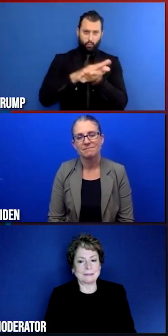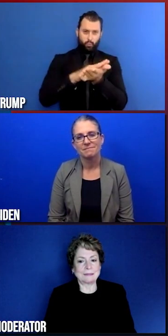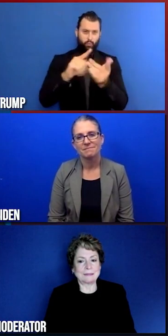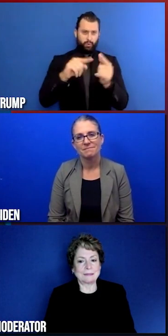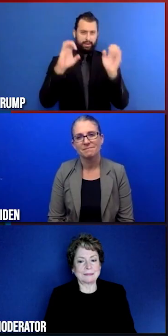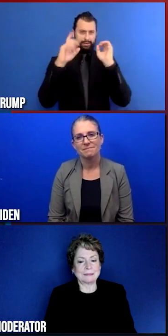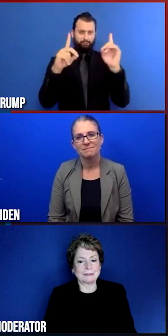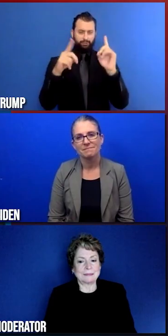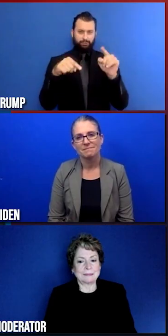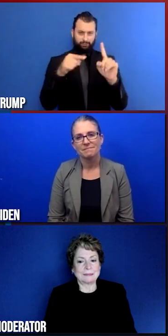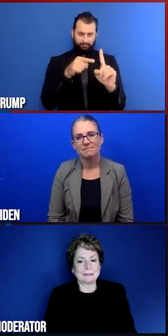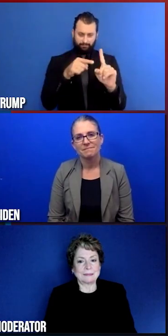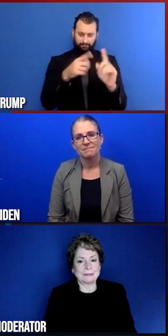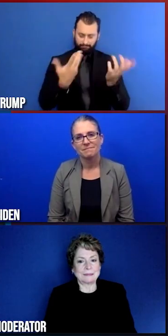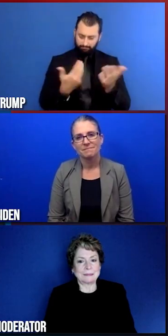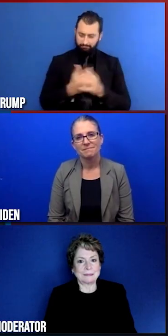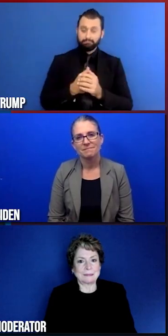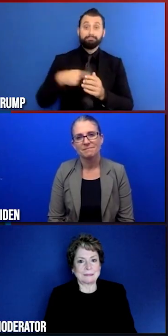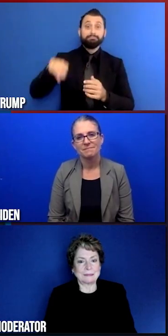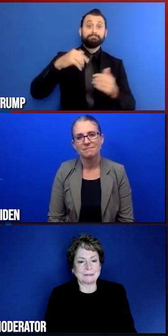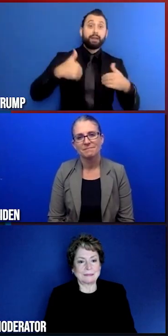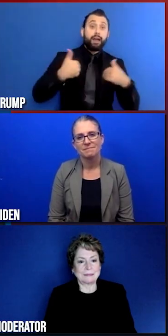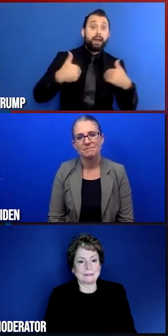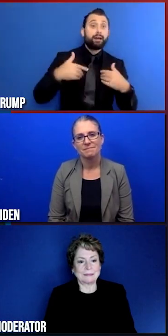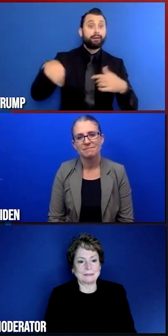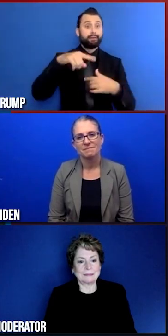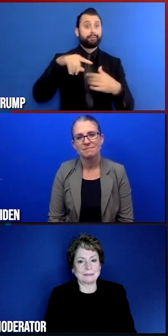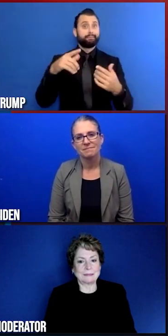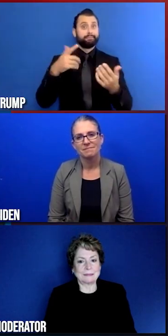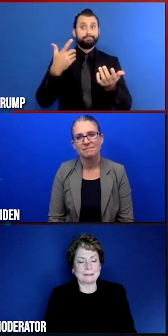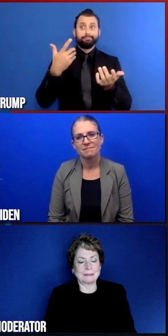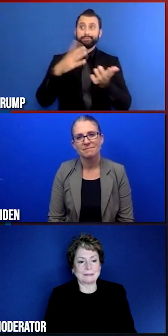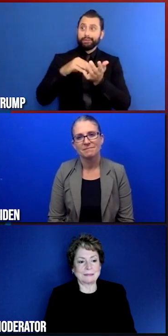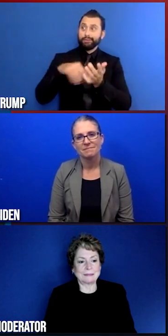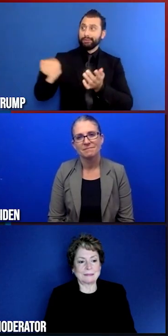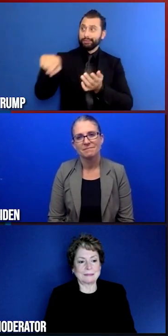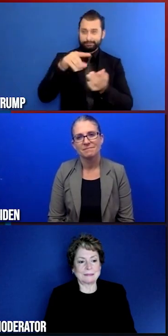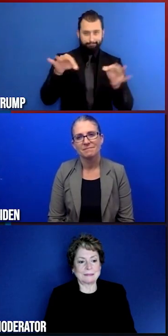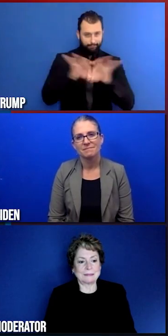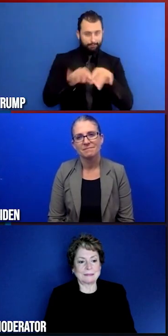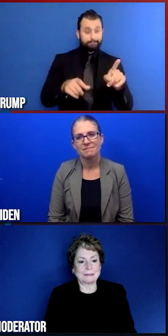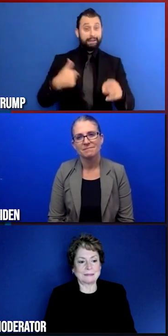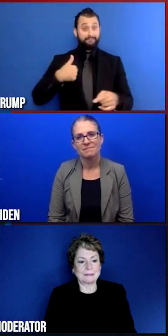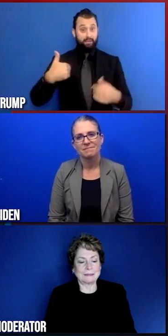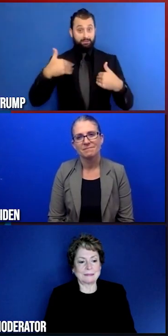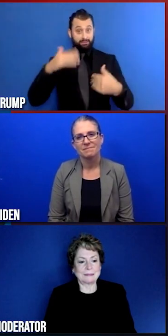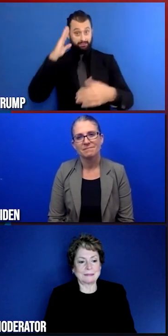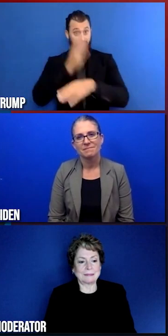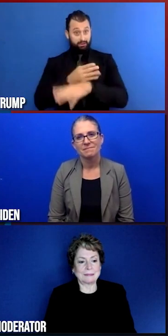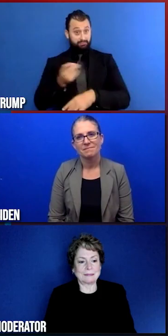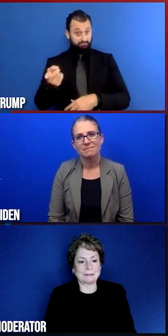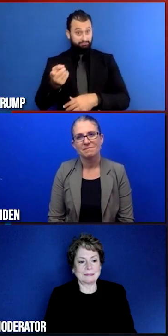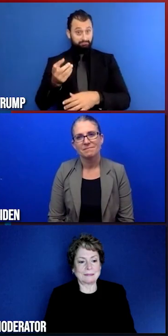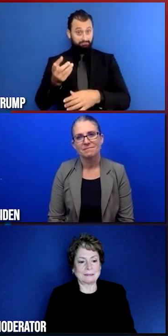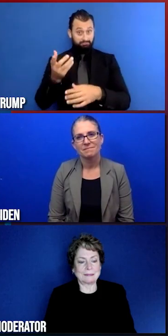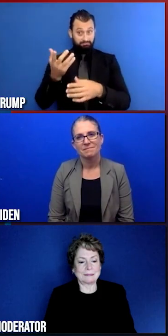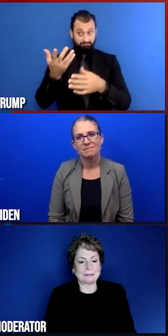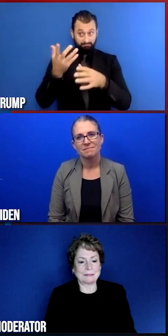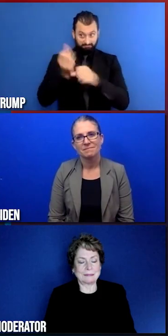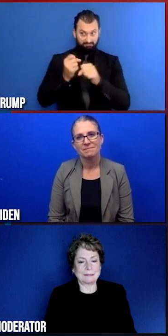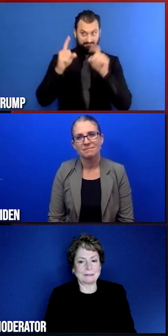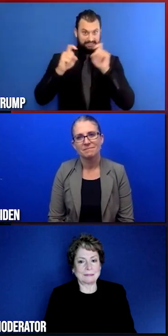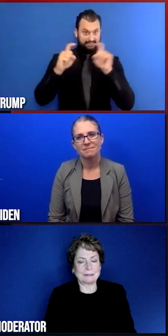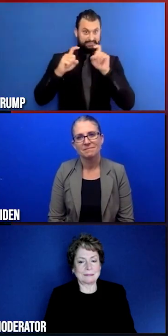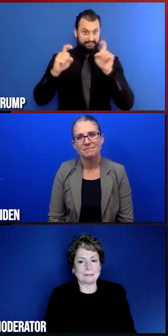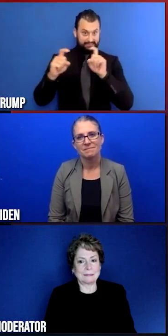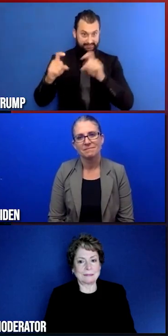By the time I spoke to the doctor the second time, he was fine. It just went away. Young people, I guess it's their immune system. Let me follow up with